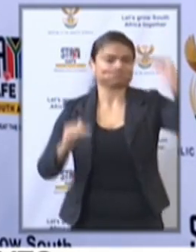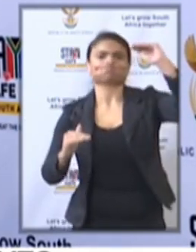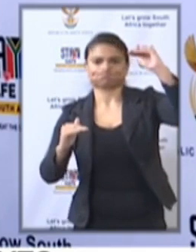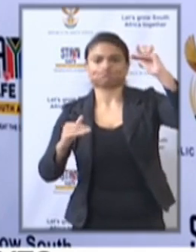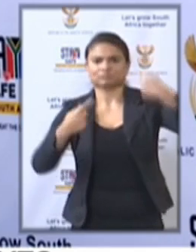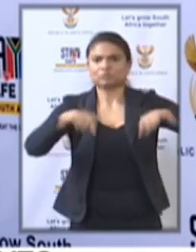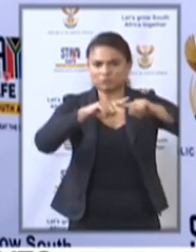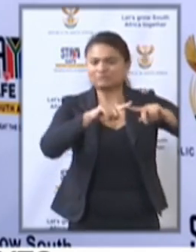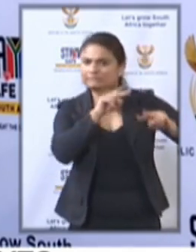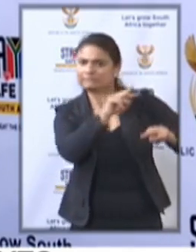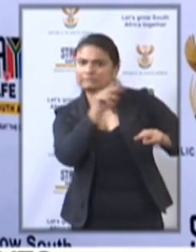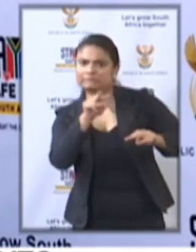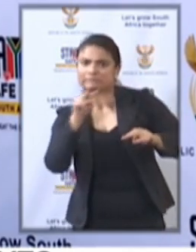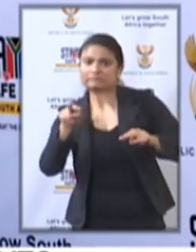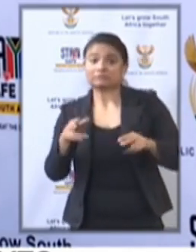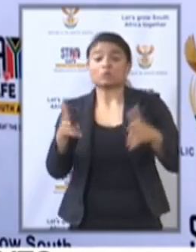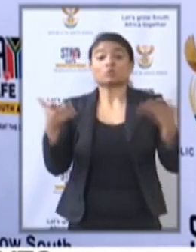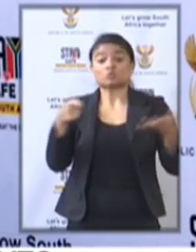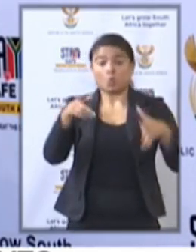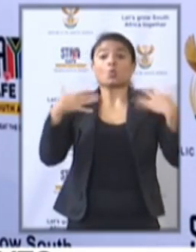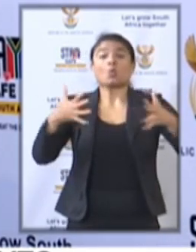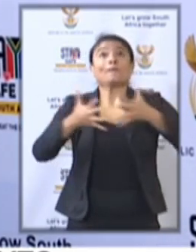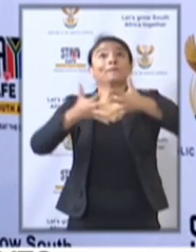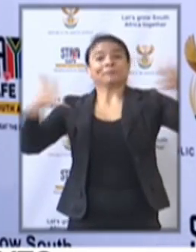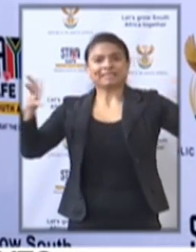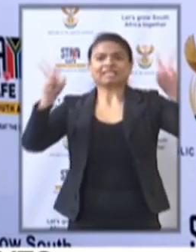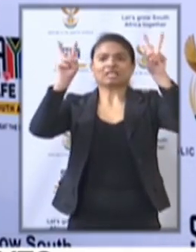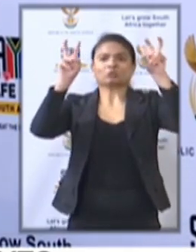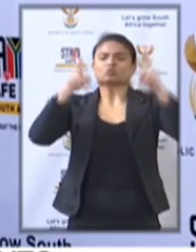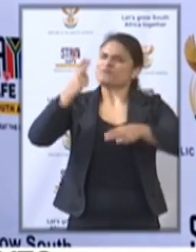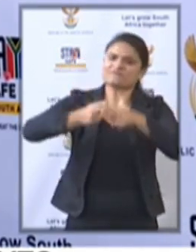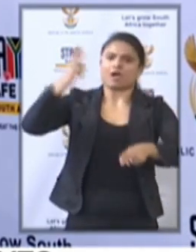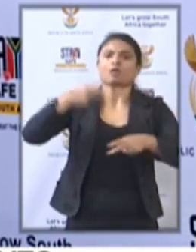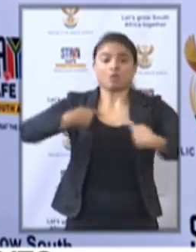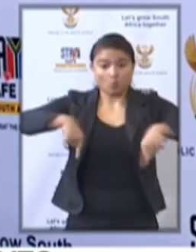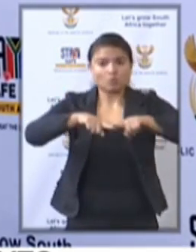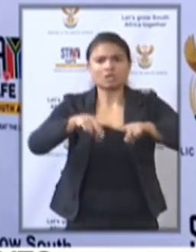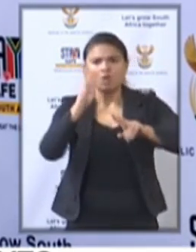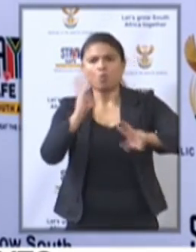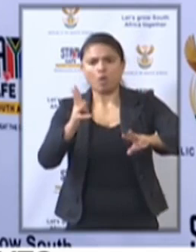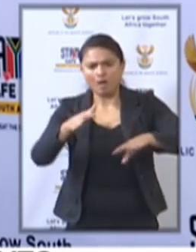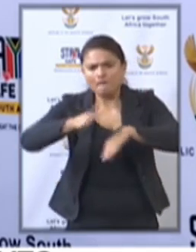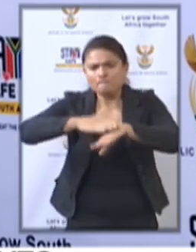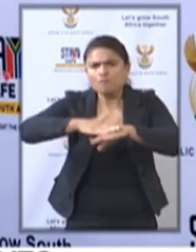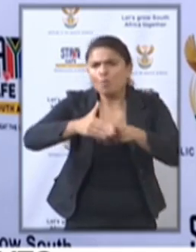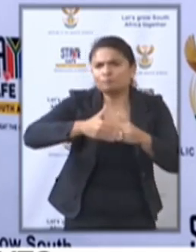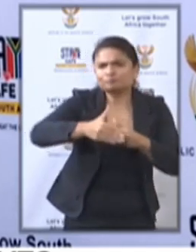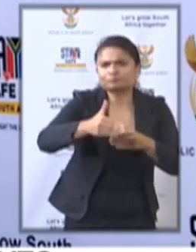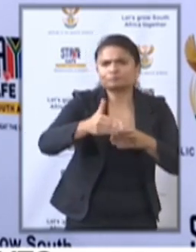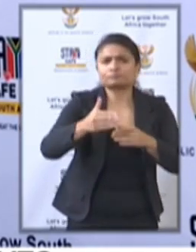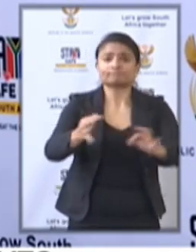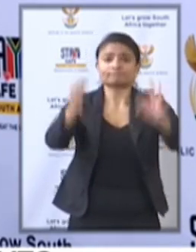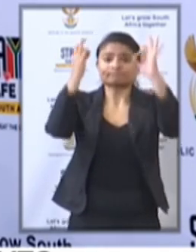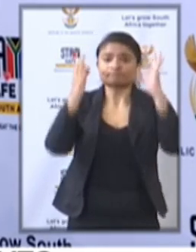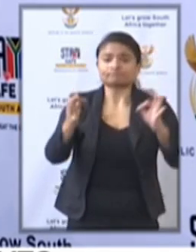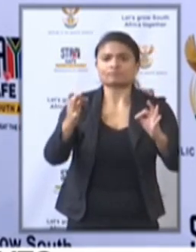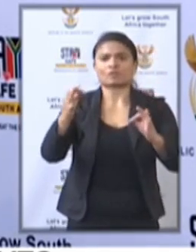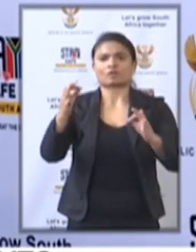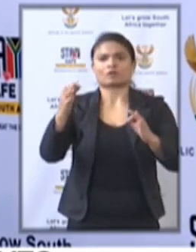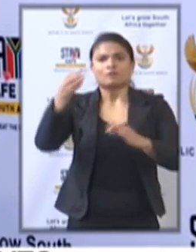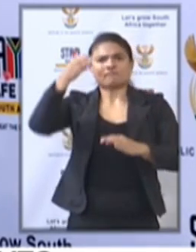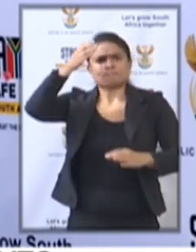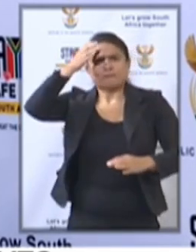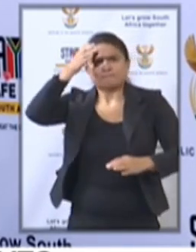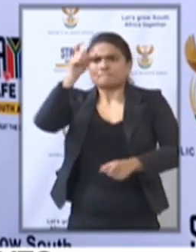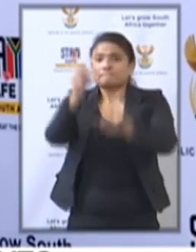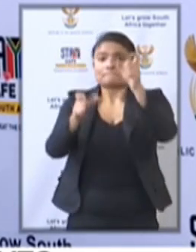So this matter at last, we will now be able to get expert research and advice,